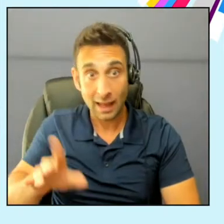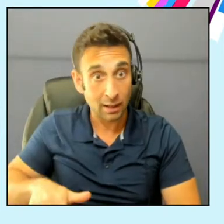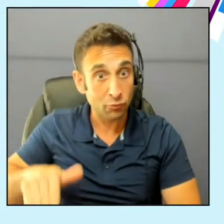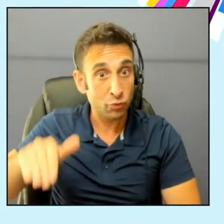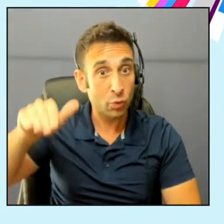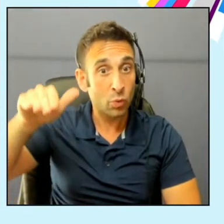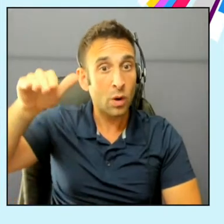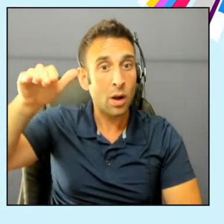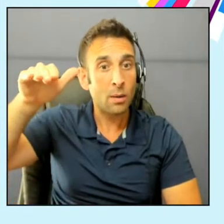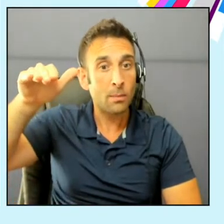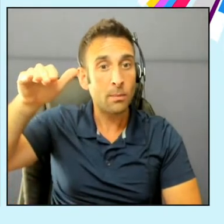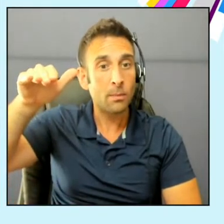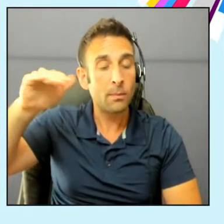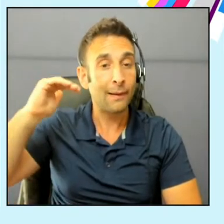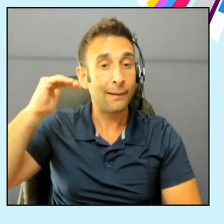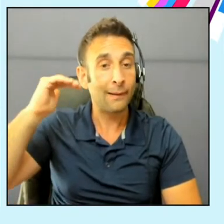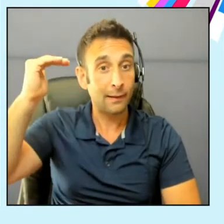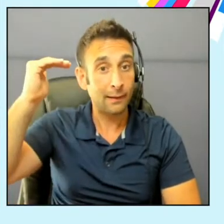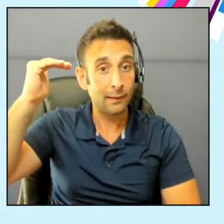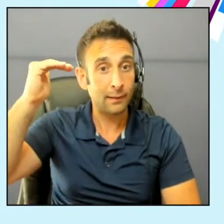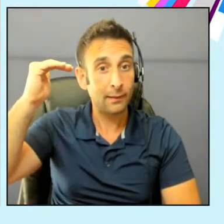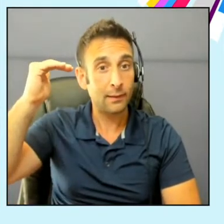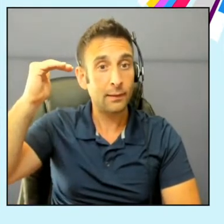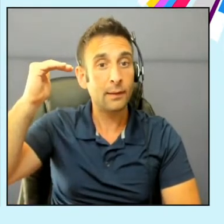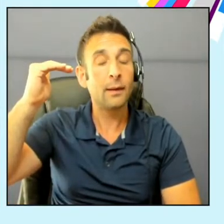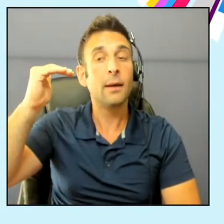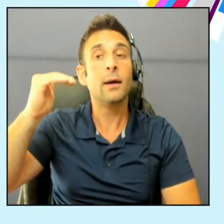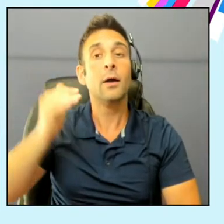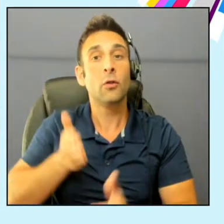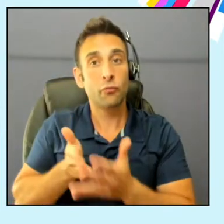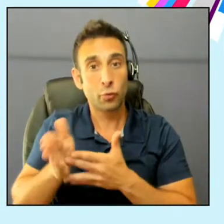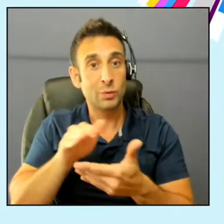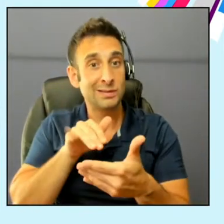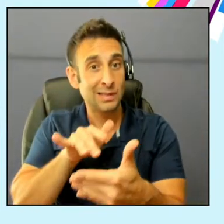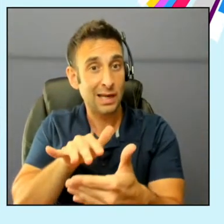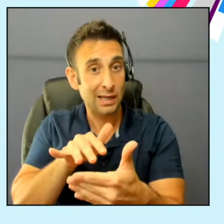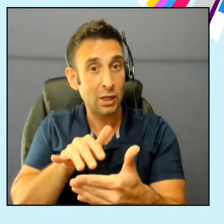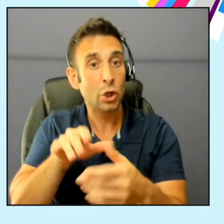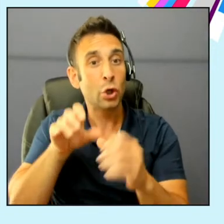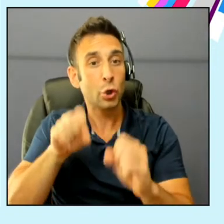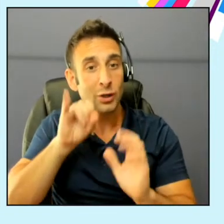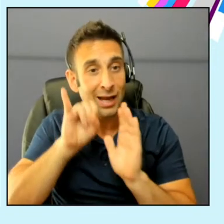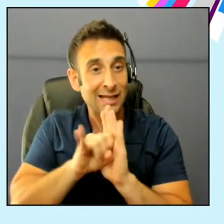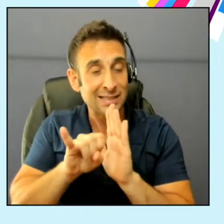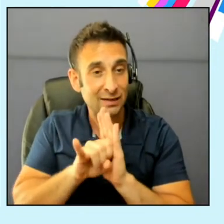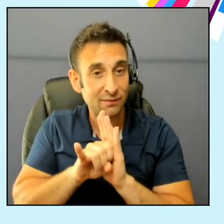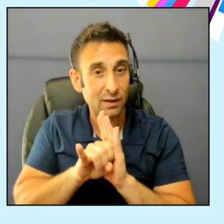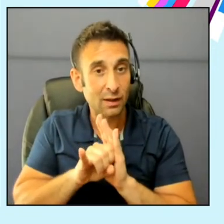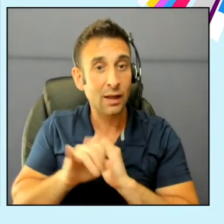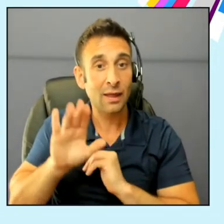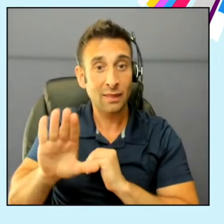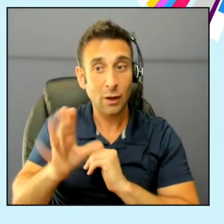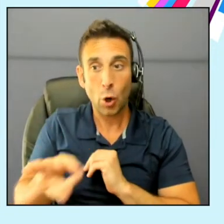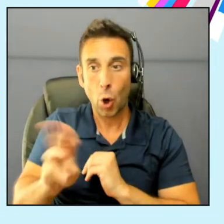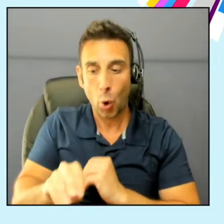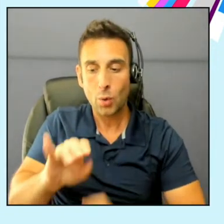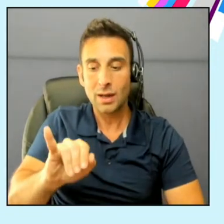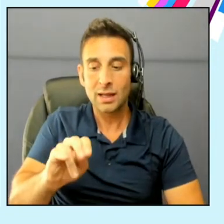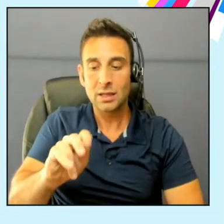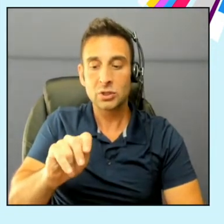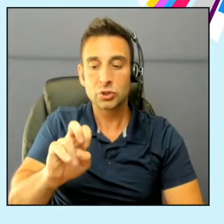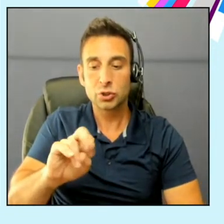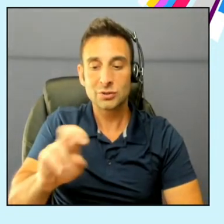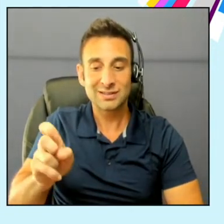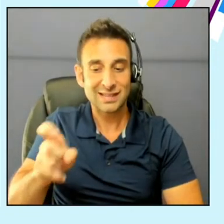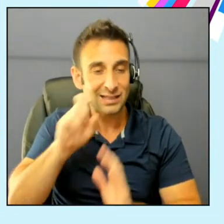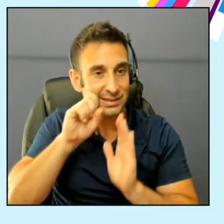to, through some medical interventions and studies, was able to identify their own intersex identity. So